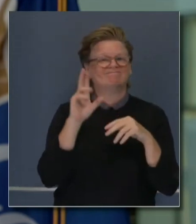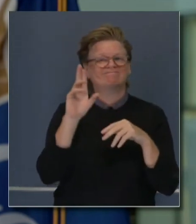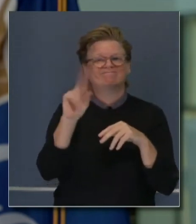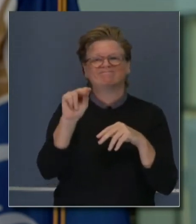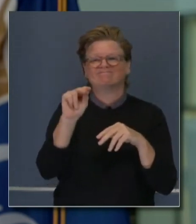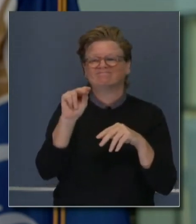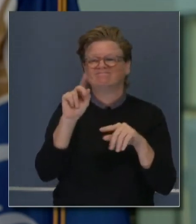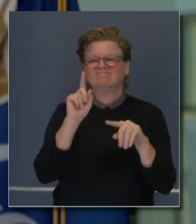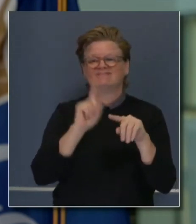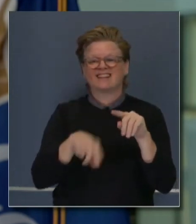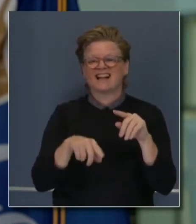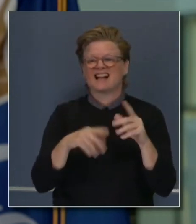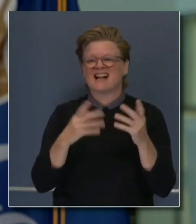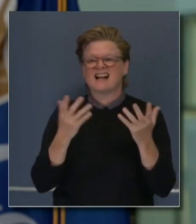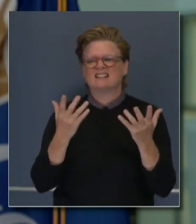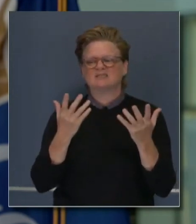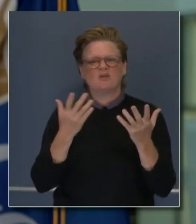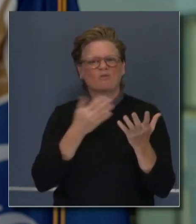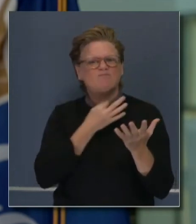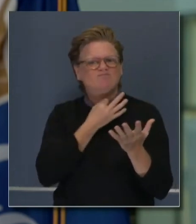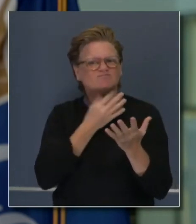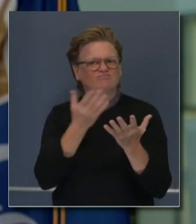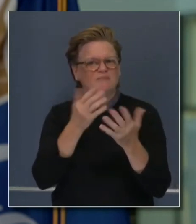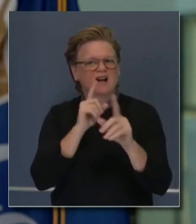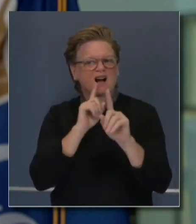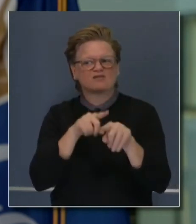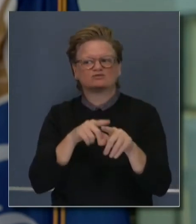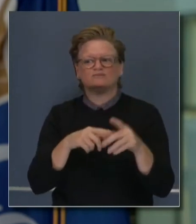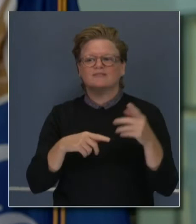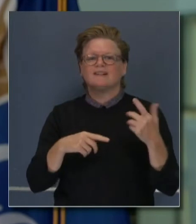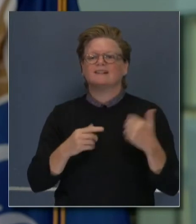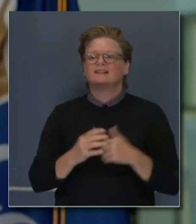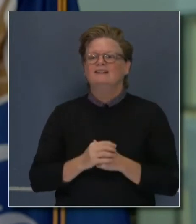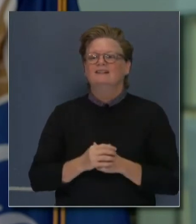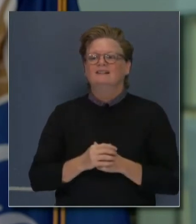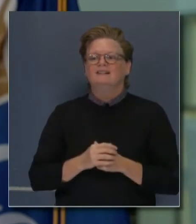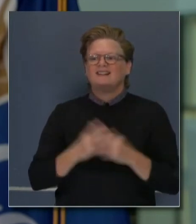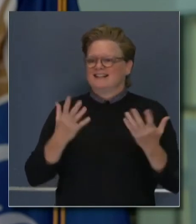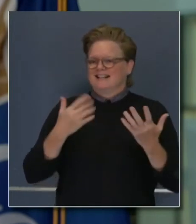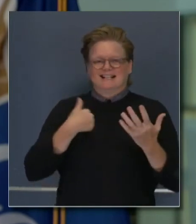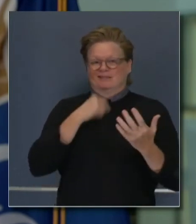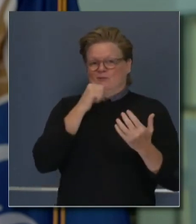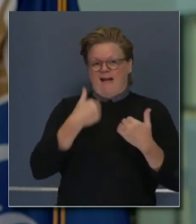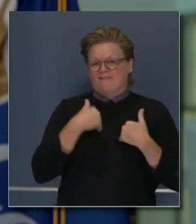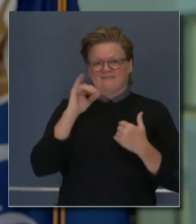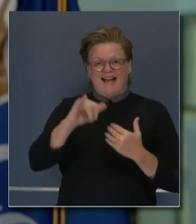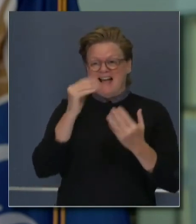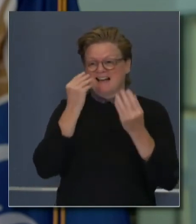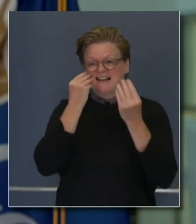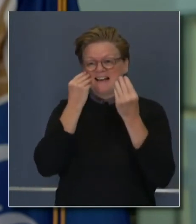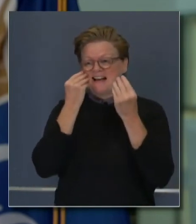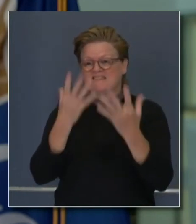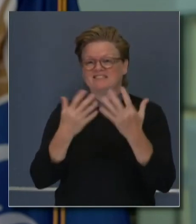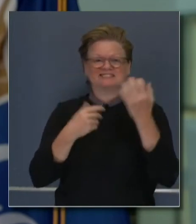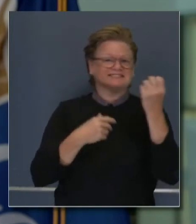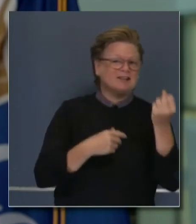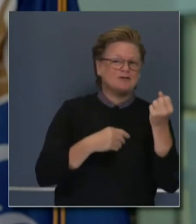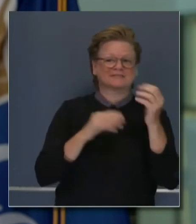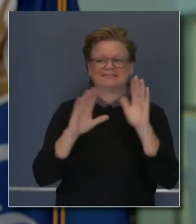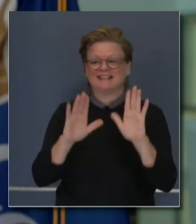is determined on the epi data that comes in tomorrow, which I don't have, Sunday, which I don't have, and Monday morning.